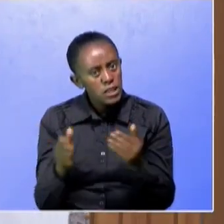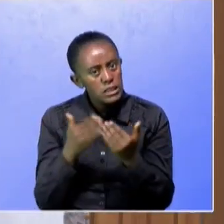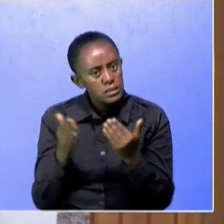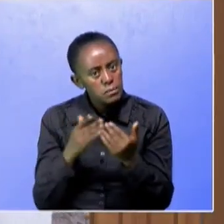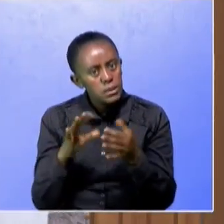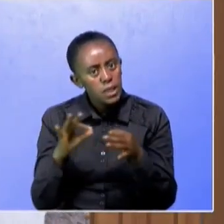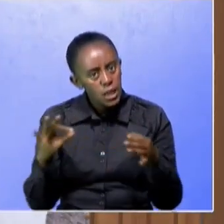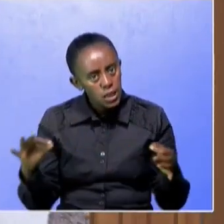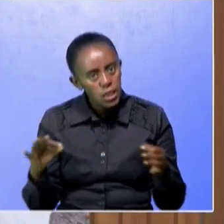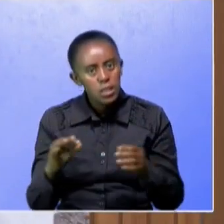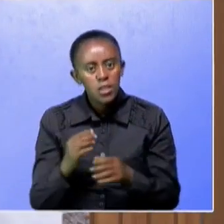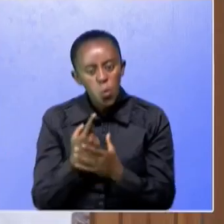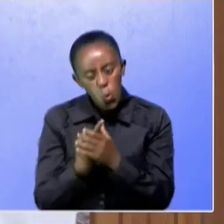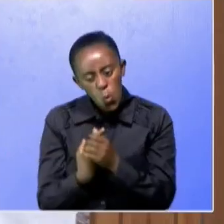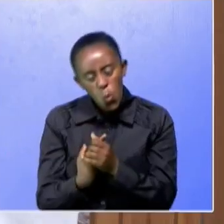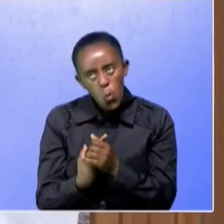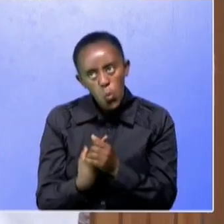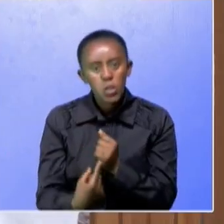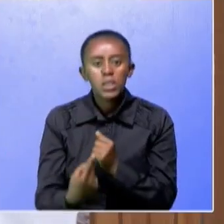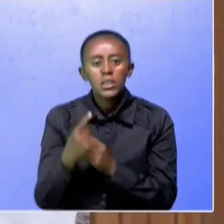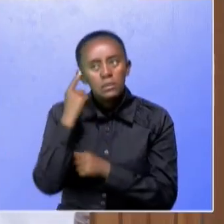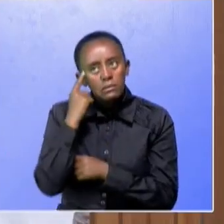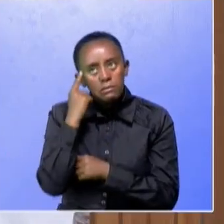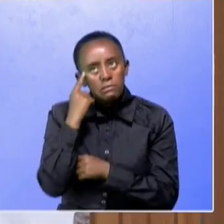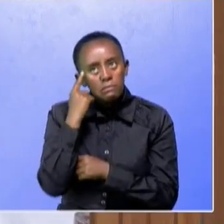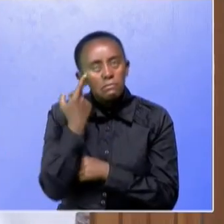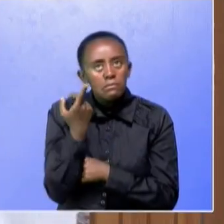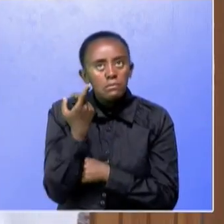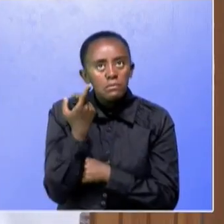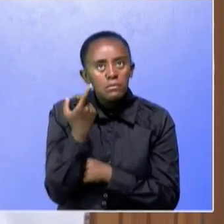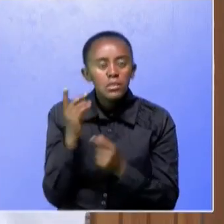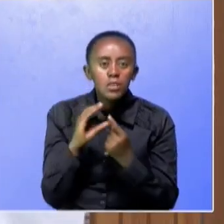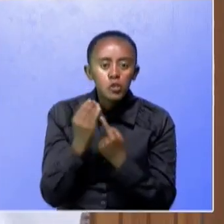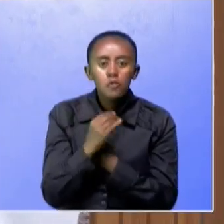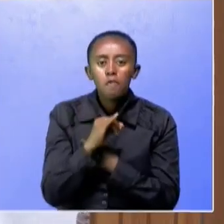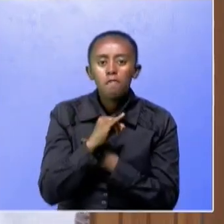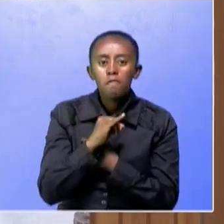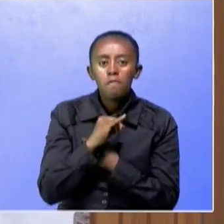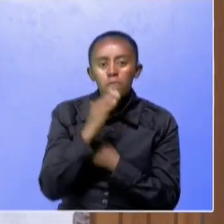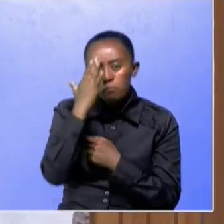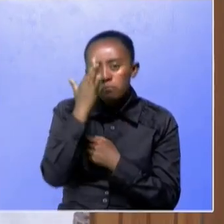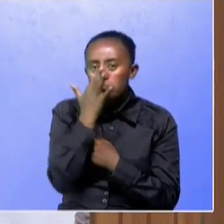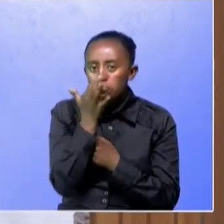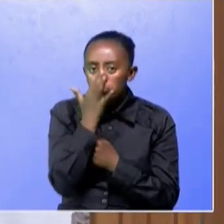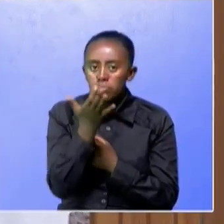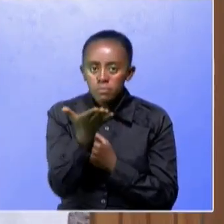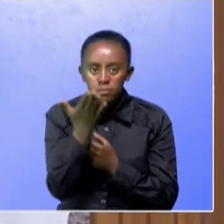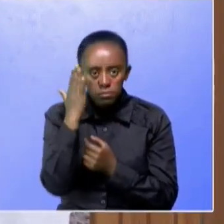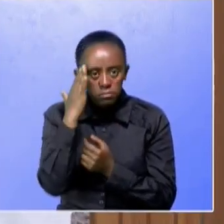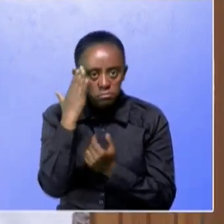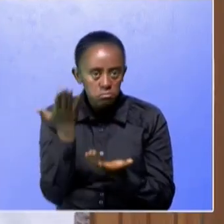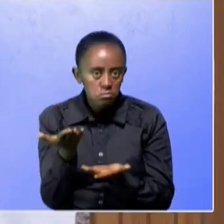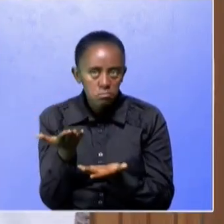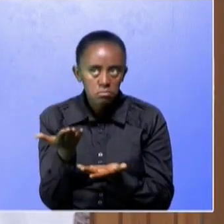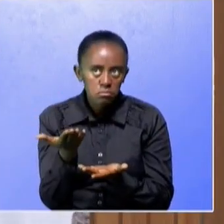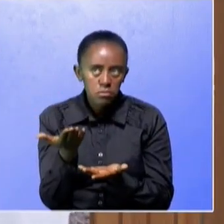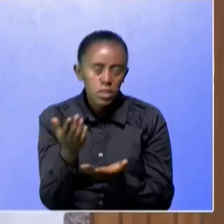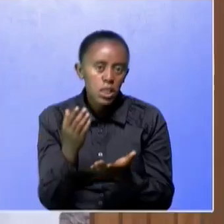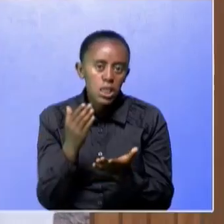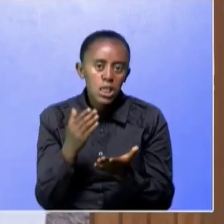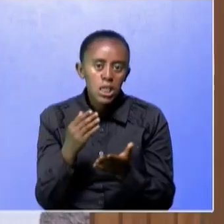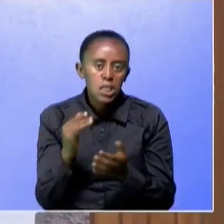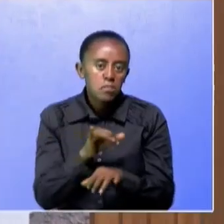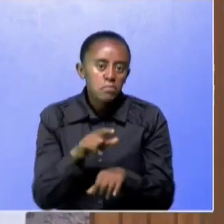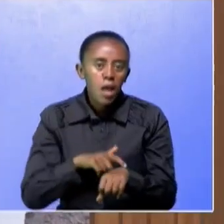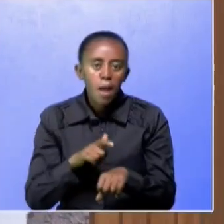sentence. Only think about the situation that you are familiar about, right? At the same time, also